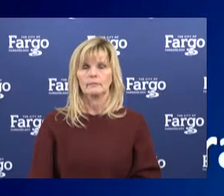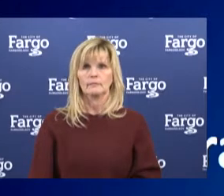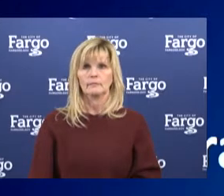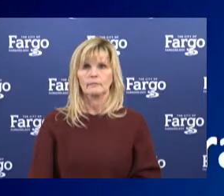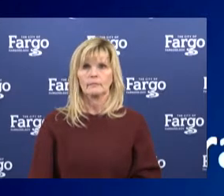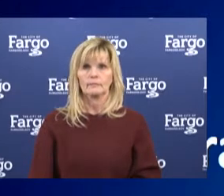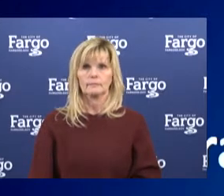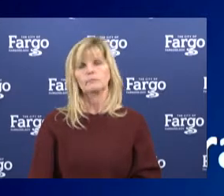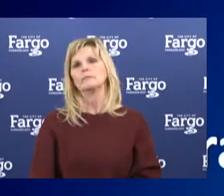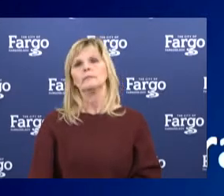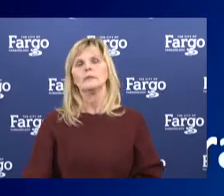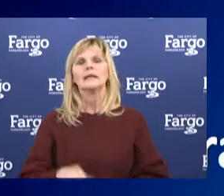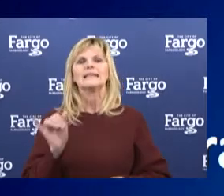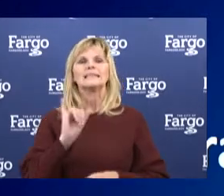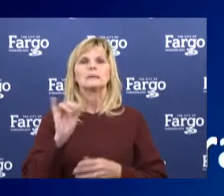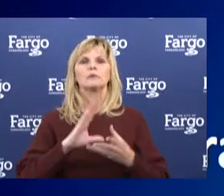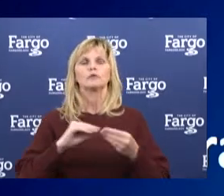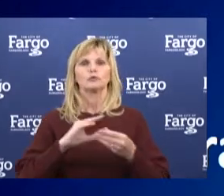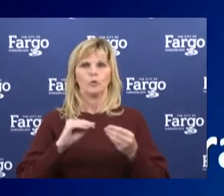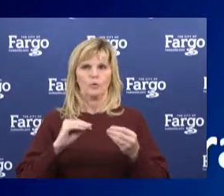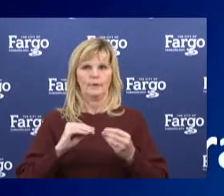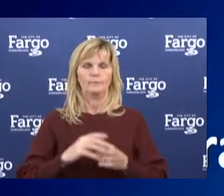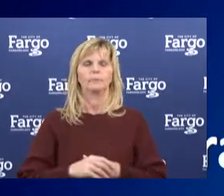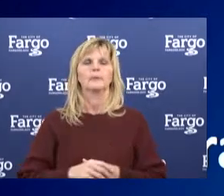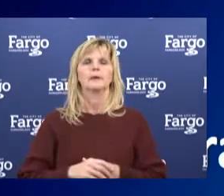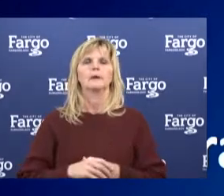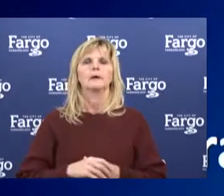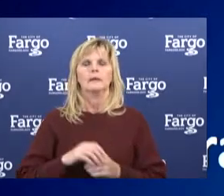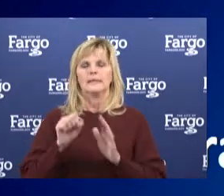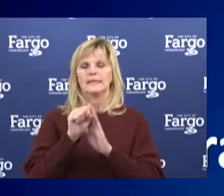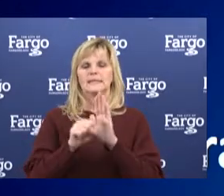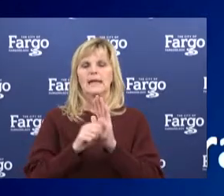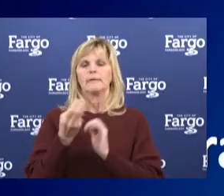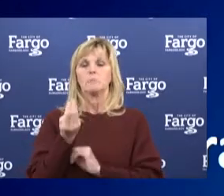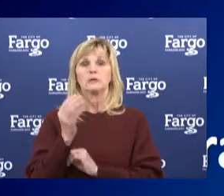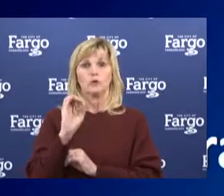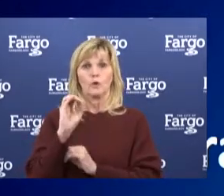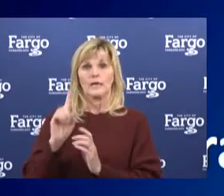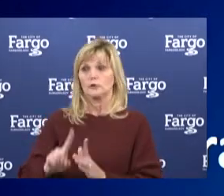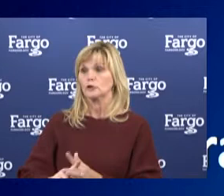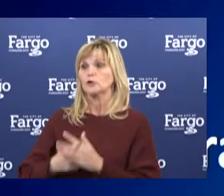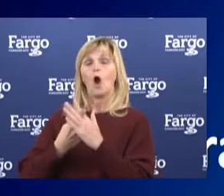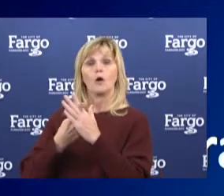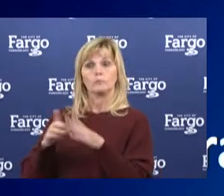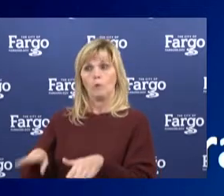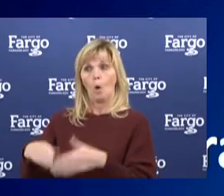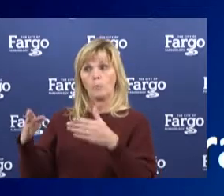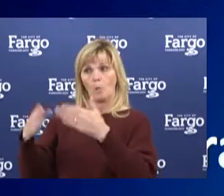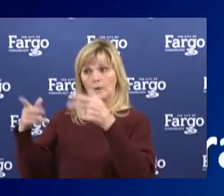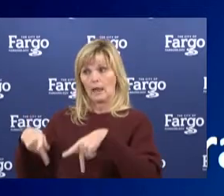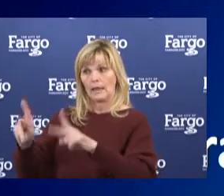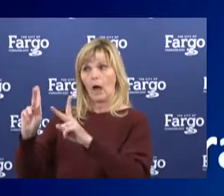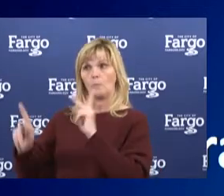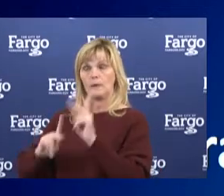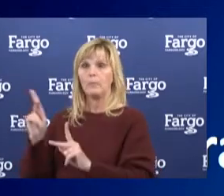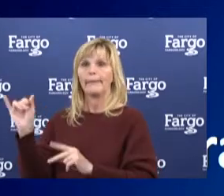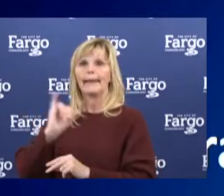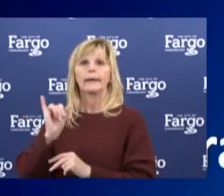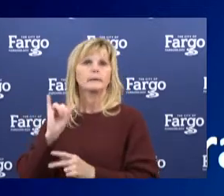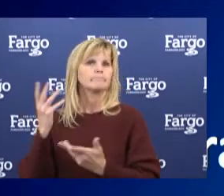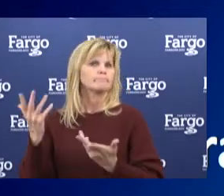And a similar story was when the state of Missouri opened up their lockdown and allowed places